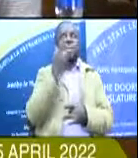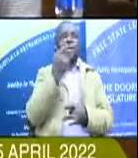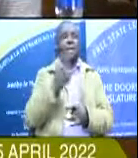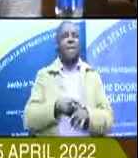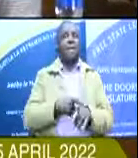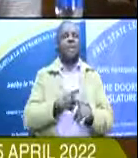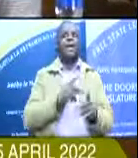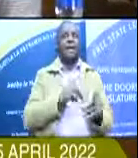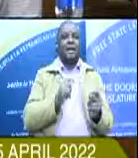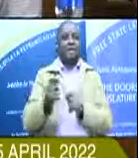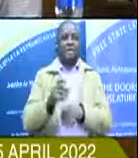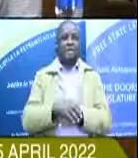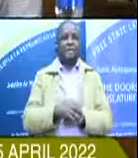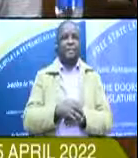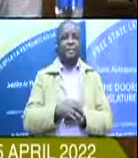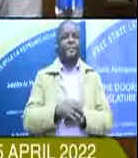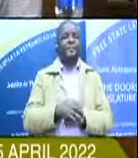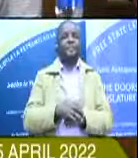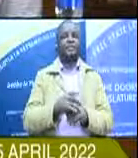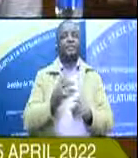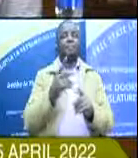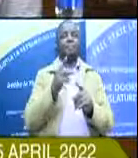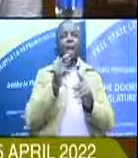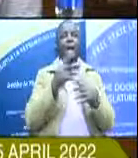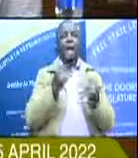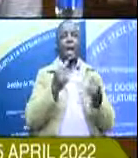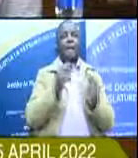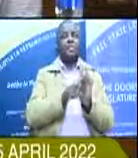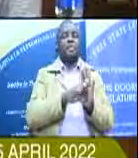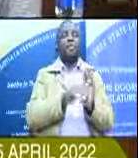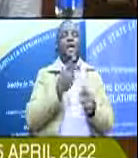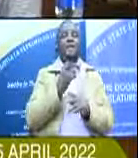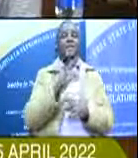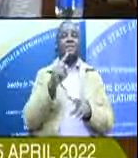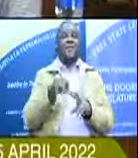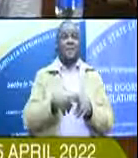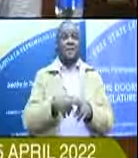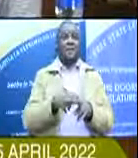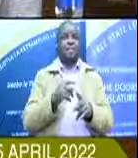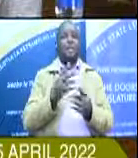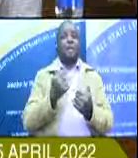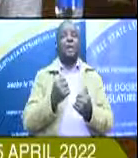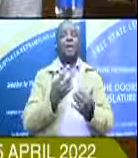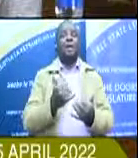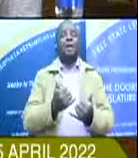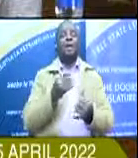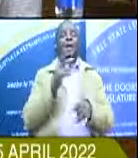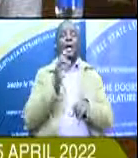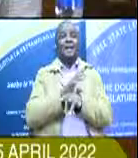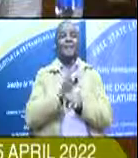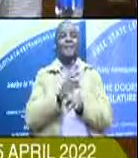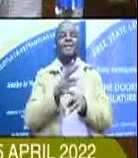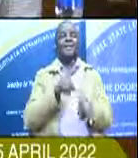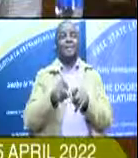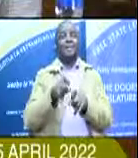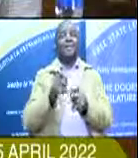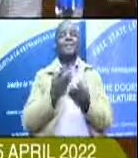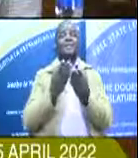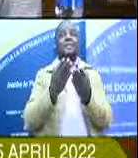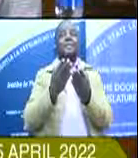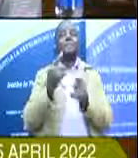referrals. On the health programs, on the HIV and AIDS program, HIV counseling and testing services